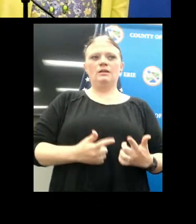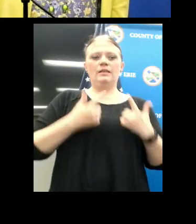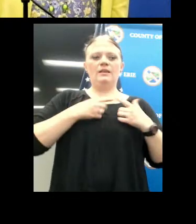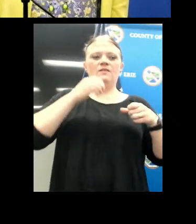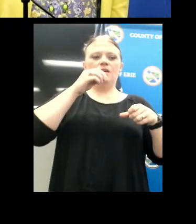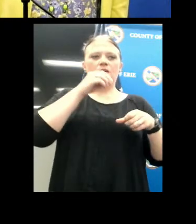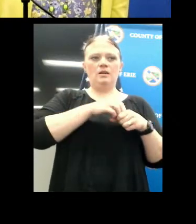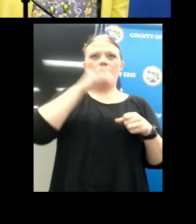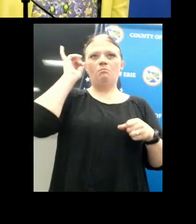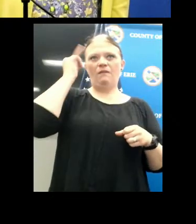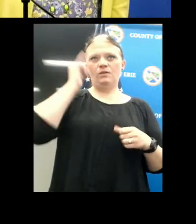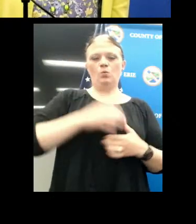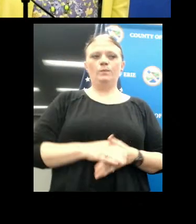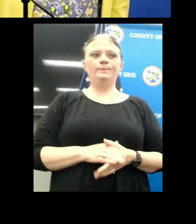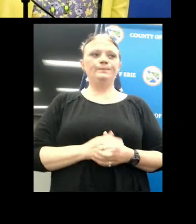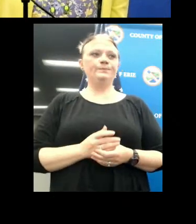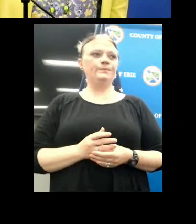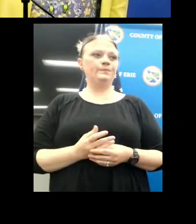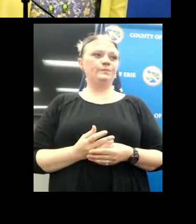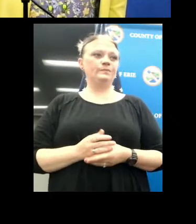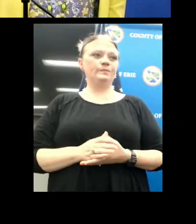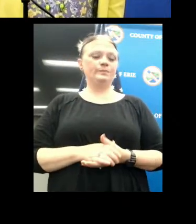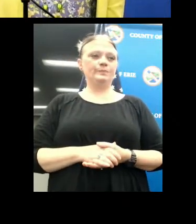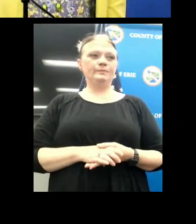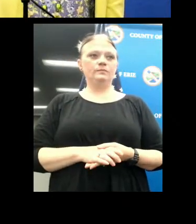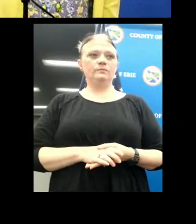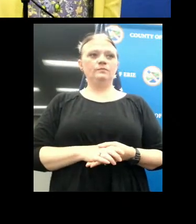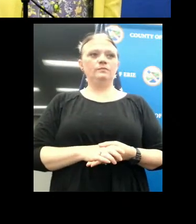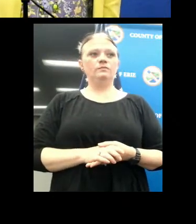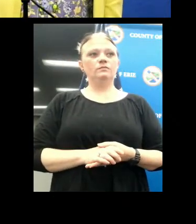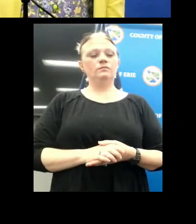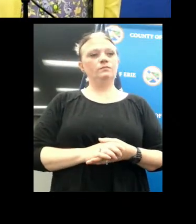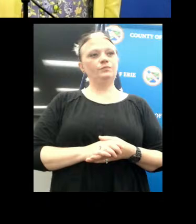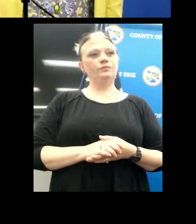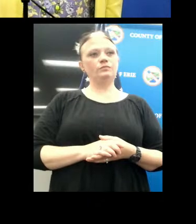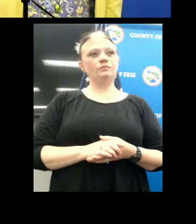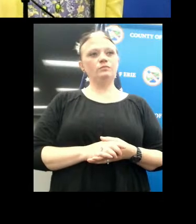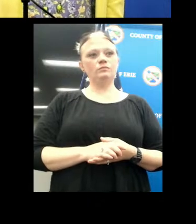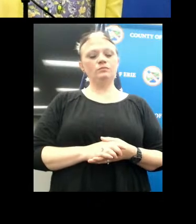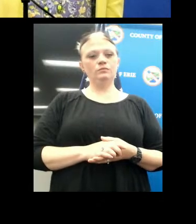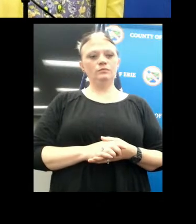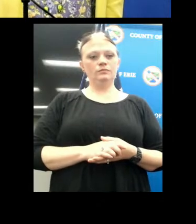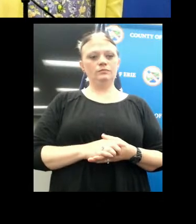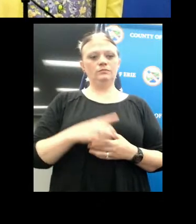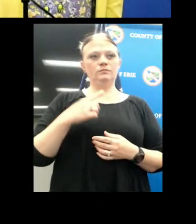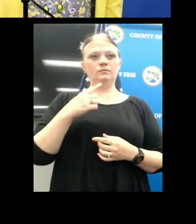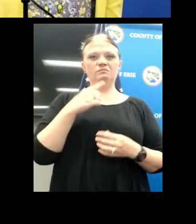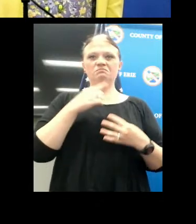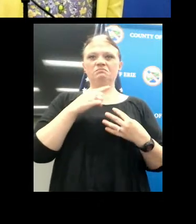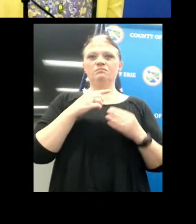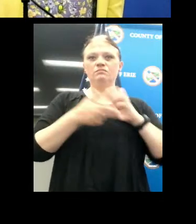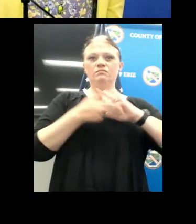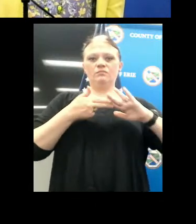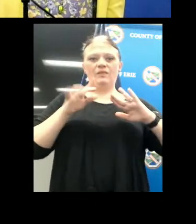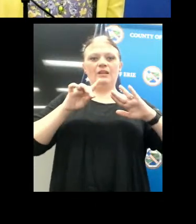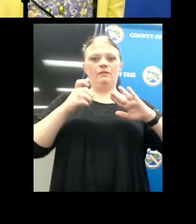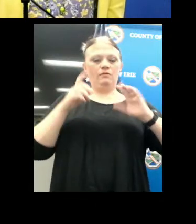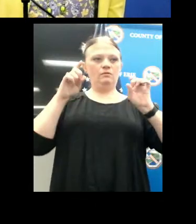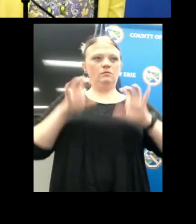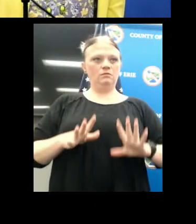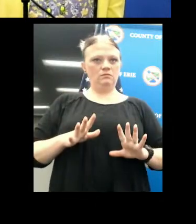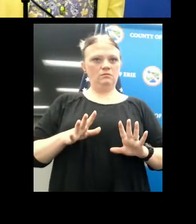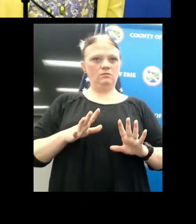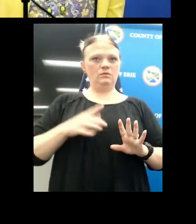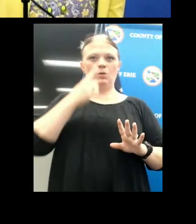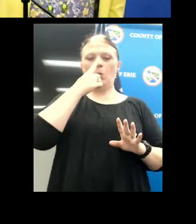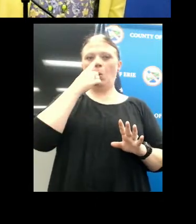living in Buffalo with COVID-19. And then this is looking at the number of COVID-19 diagnostic tests. So